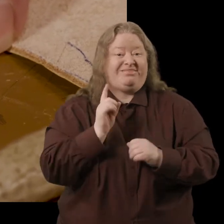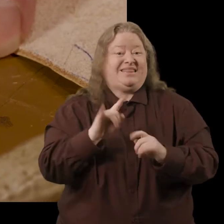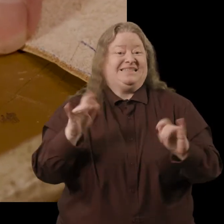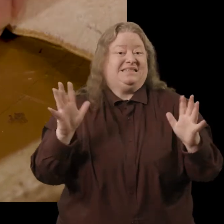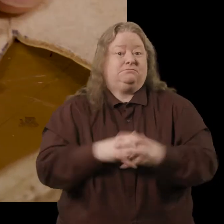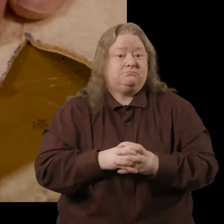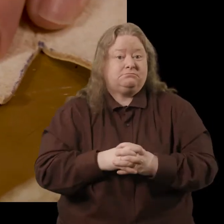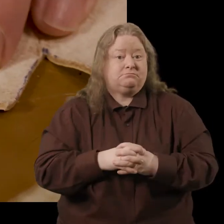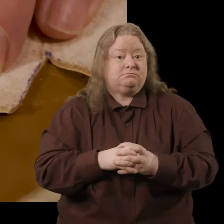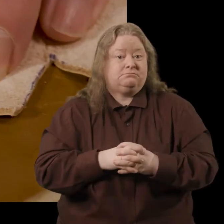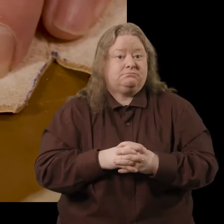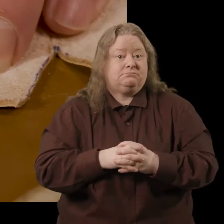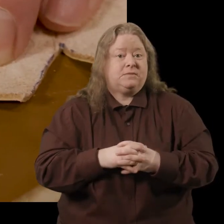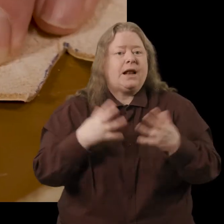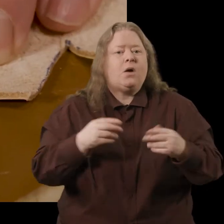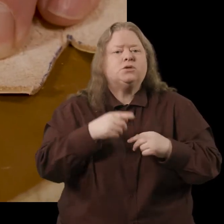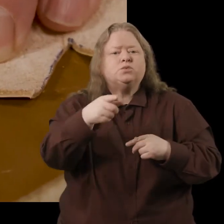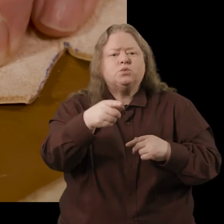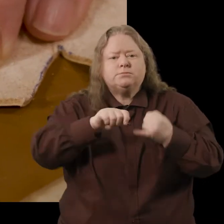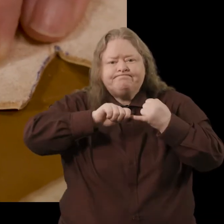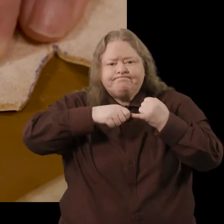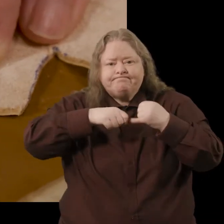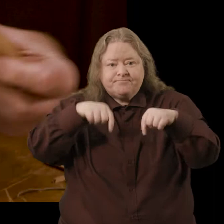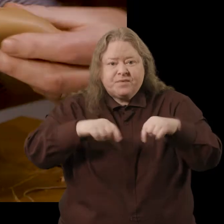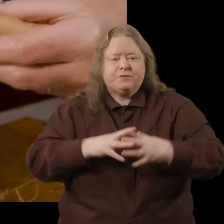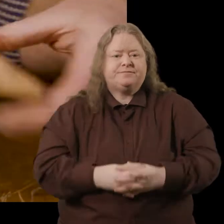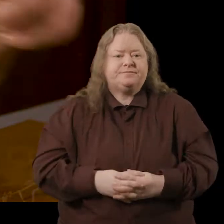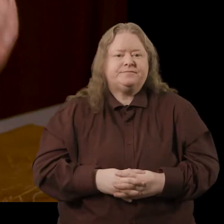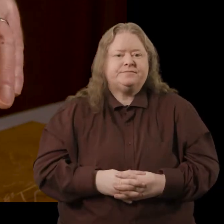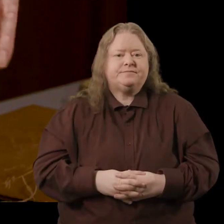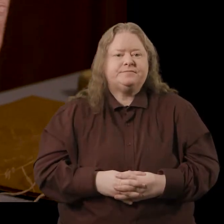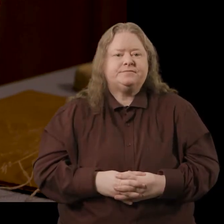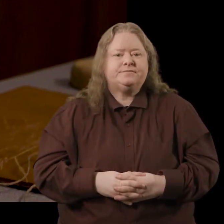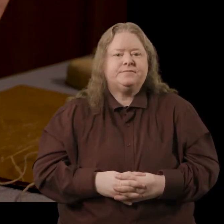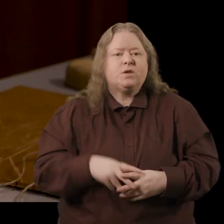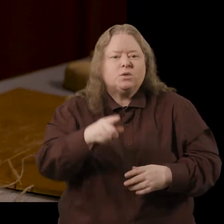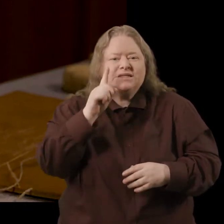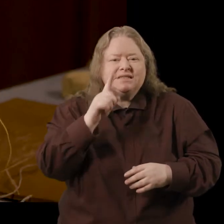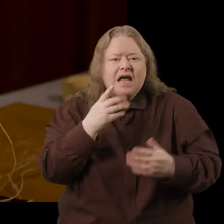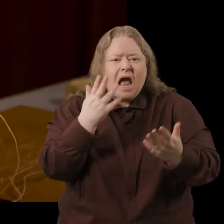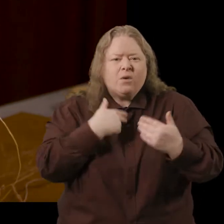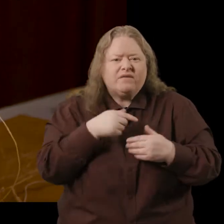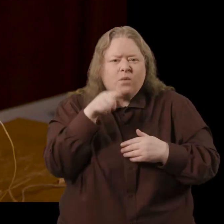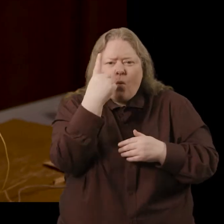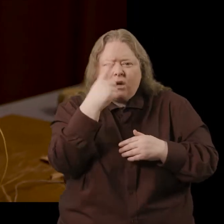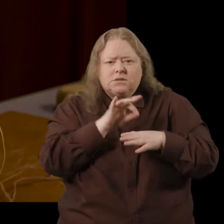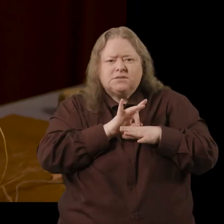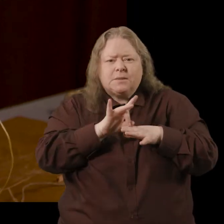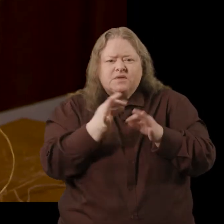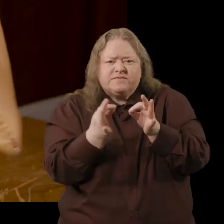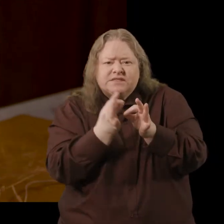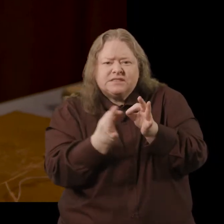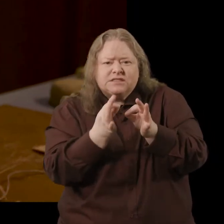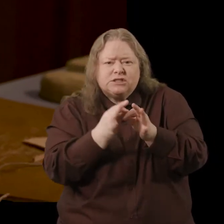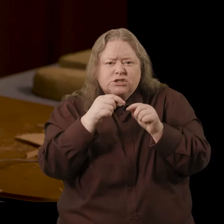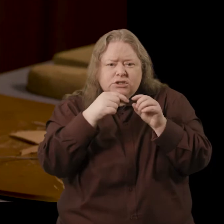it. Now, on this attempt here, you can see how we have one